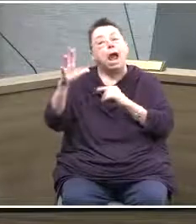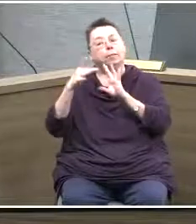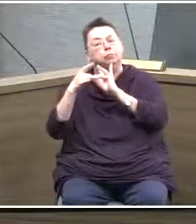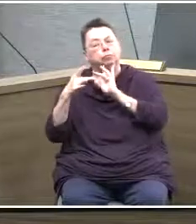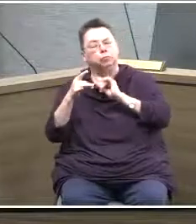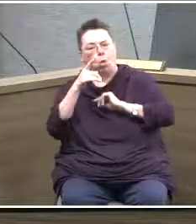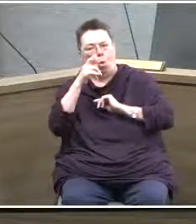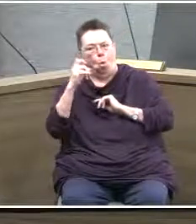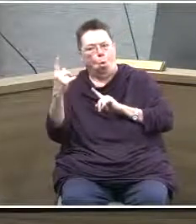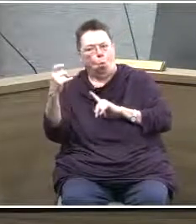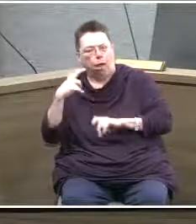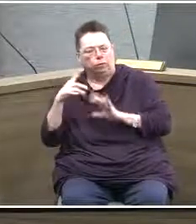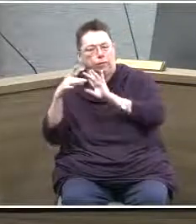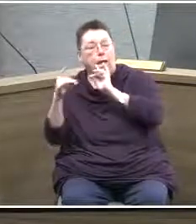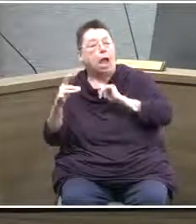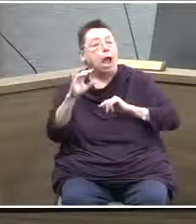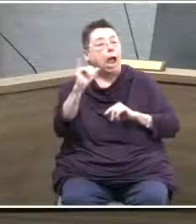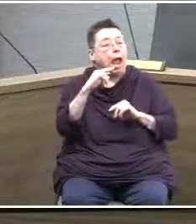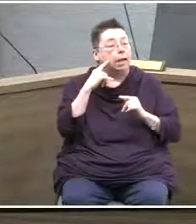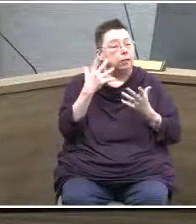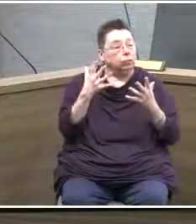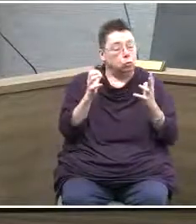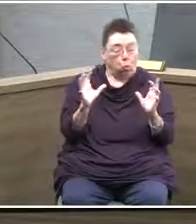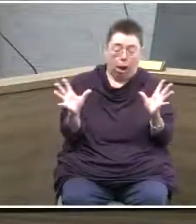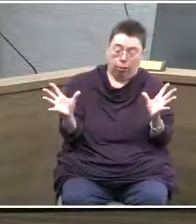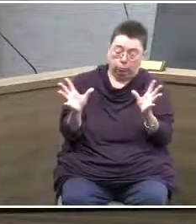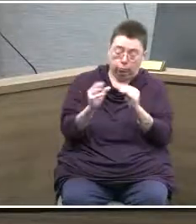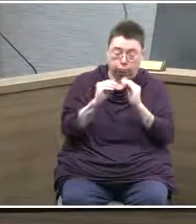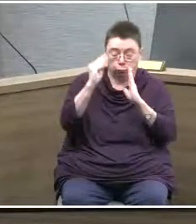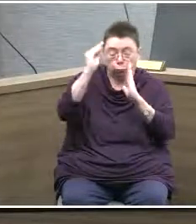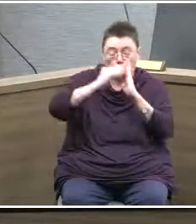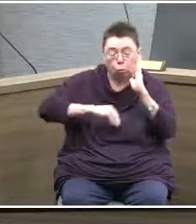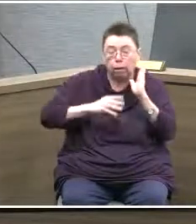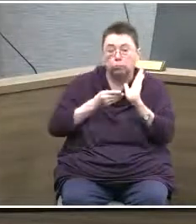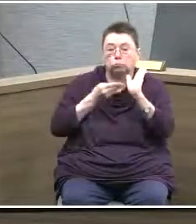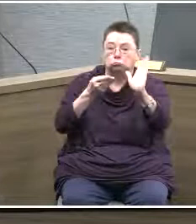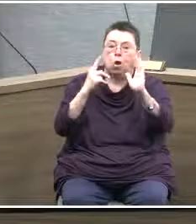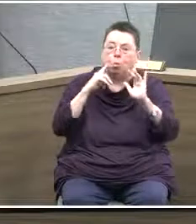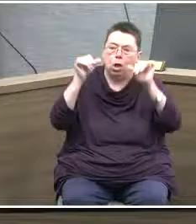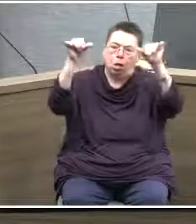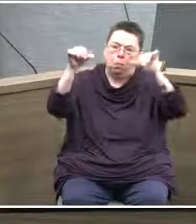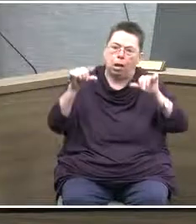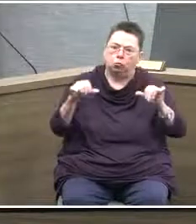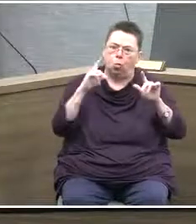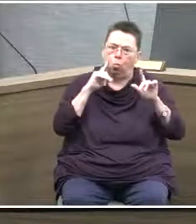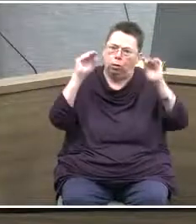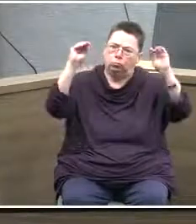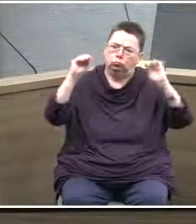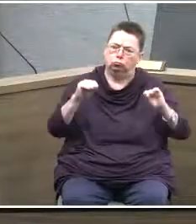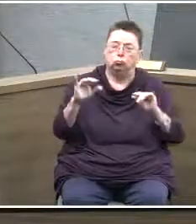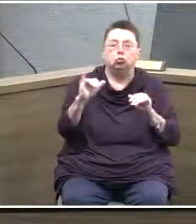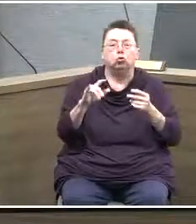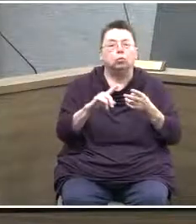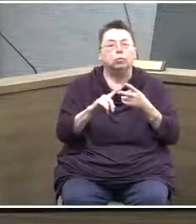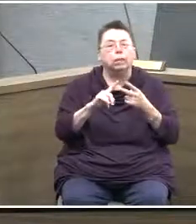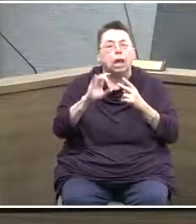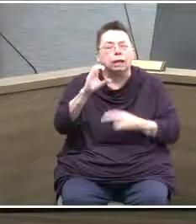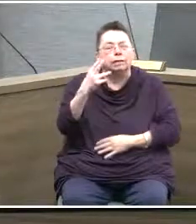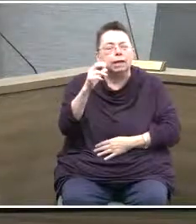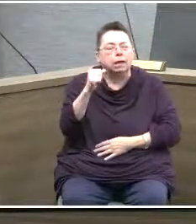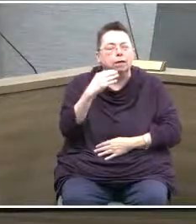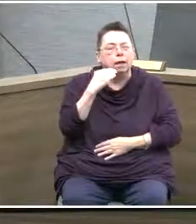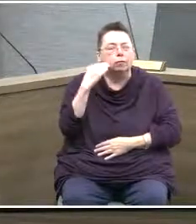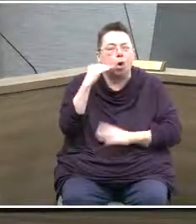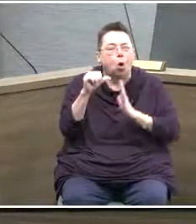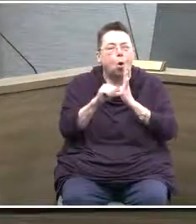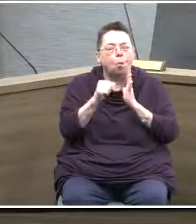In addition, transcripts of the hearings and links to the video from the hearings will also be posted. There is a button on CHA's